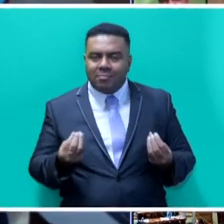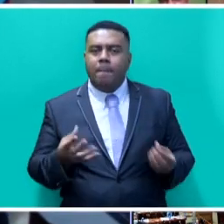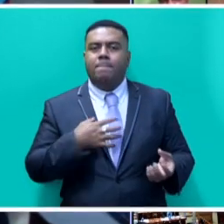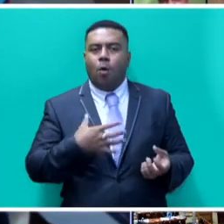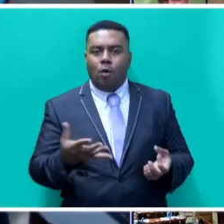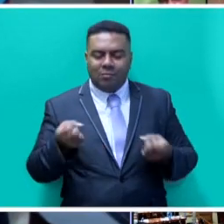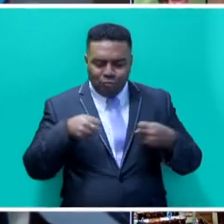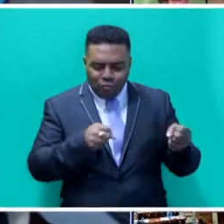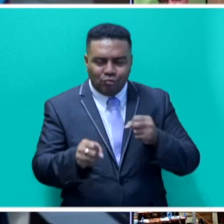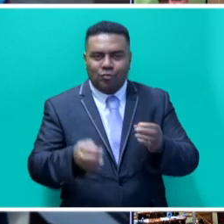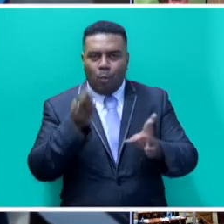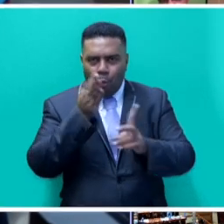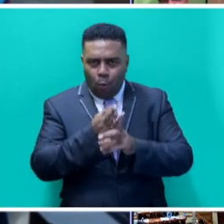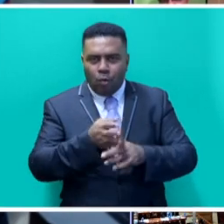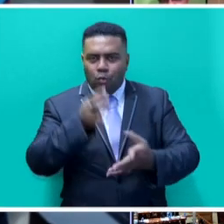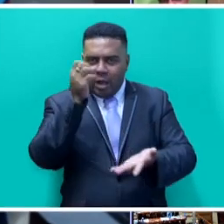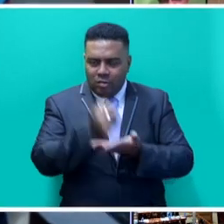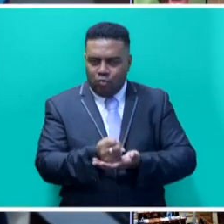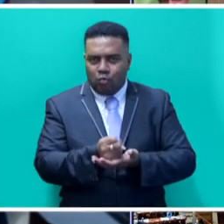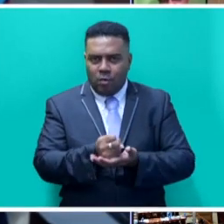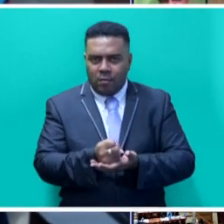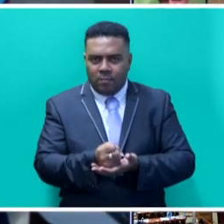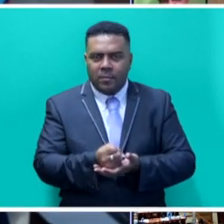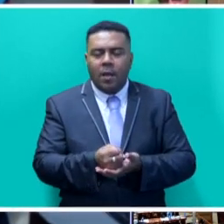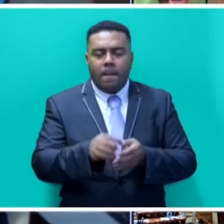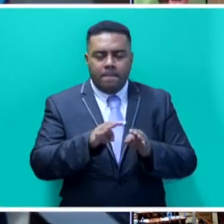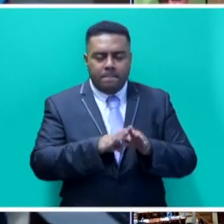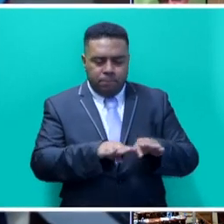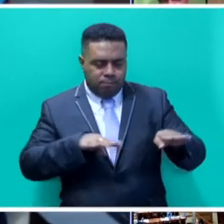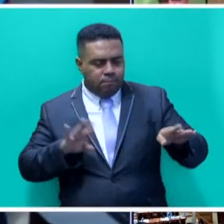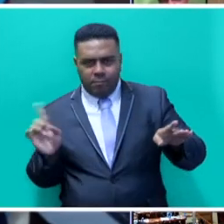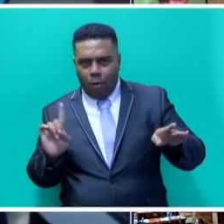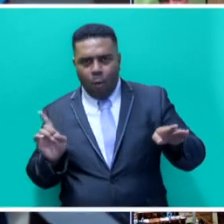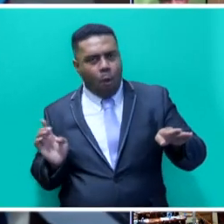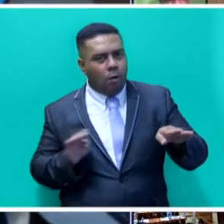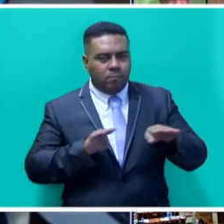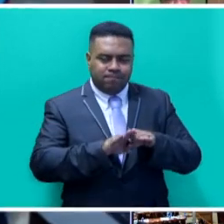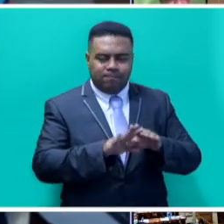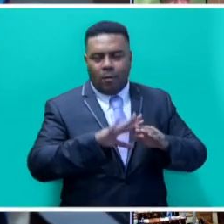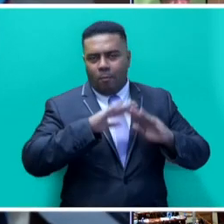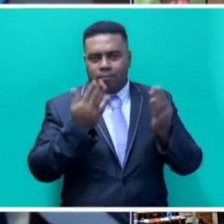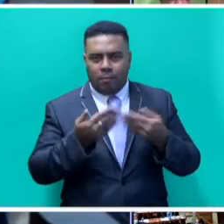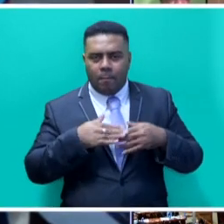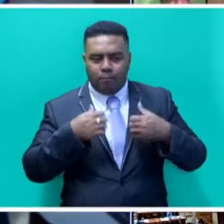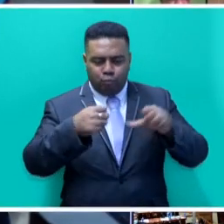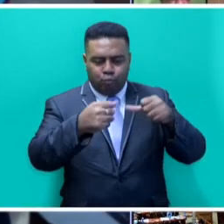to ensure long-term prosperity for iTaukei landowners.